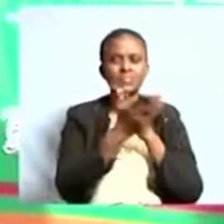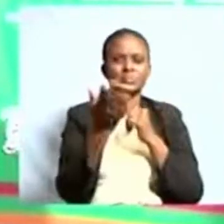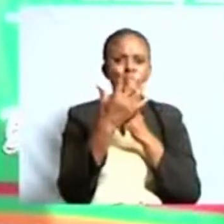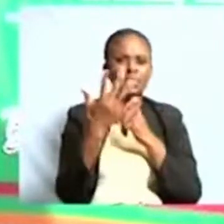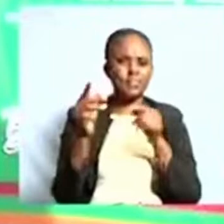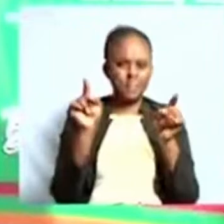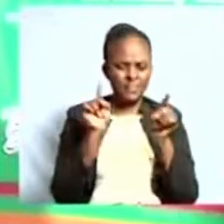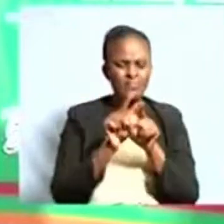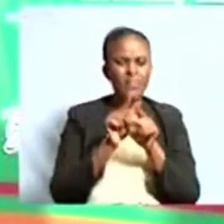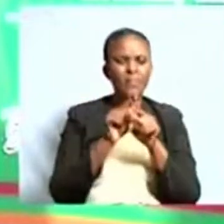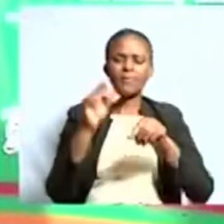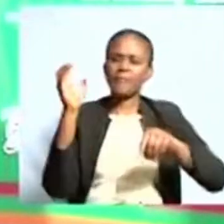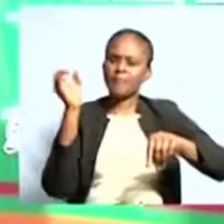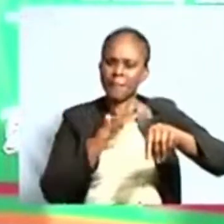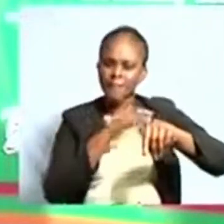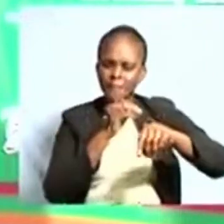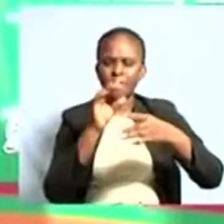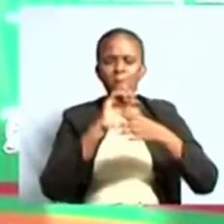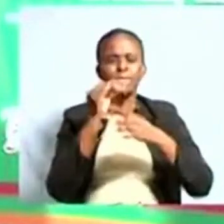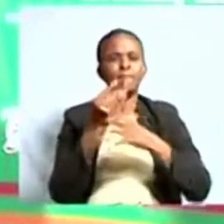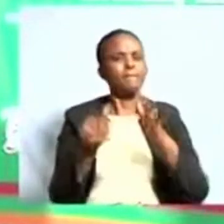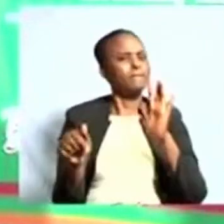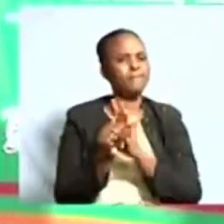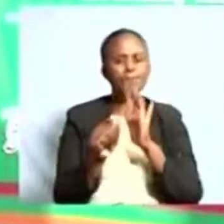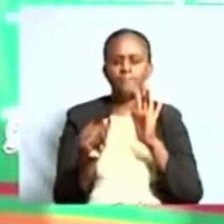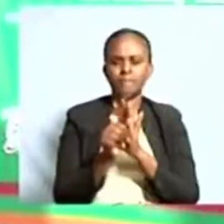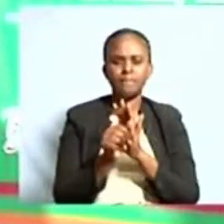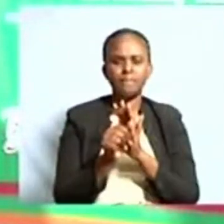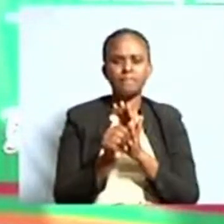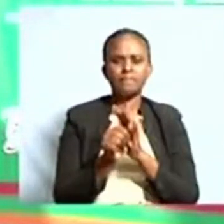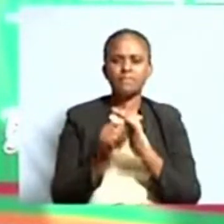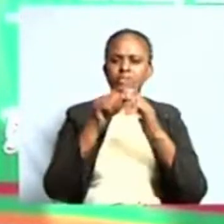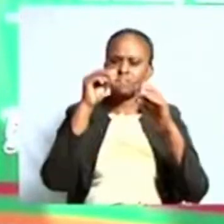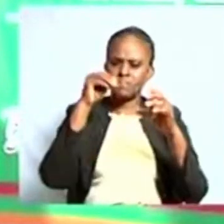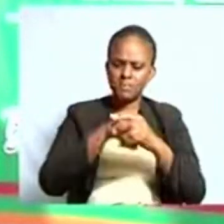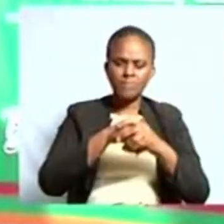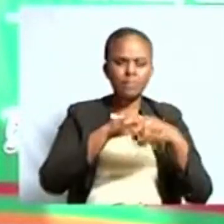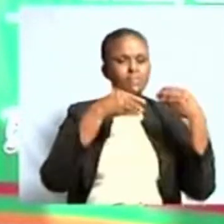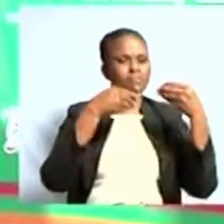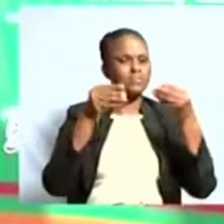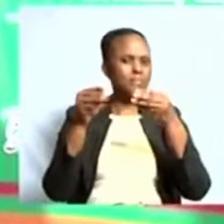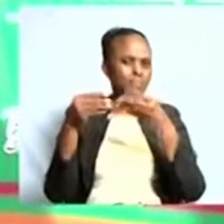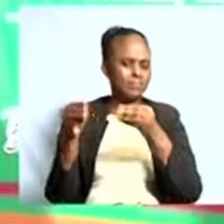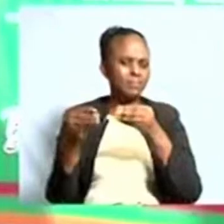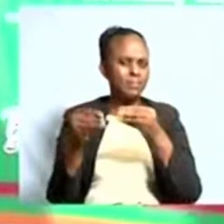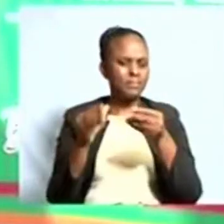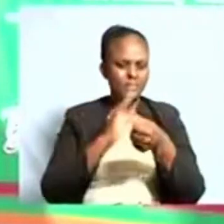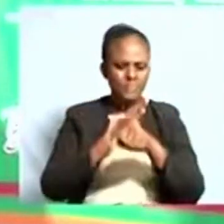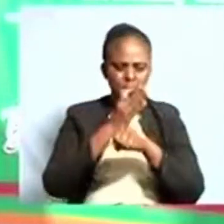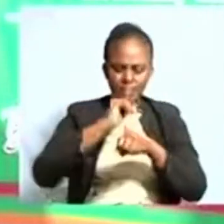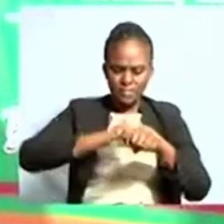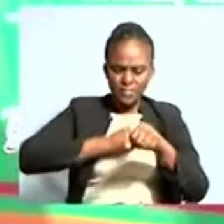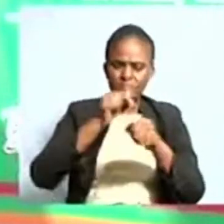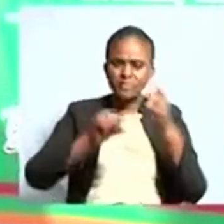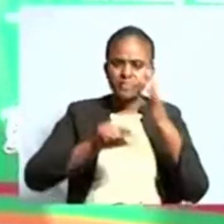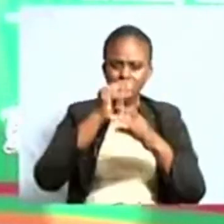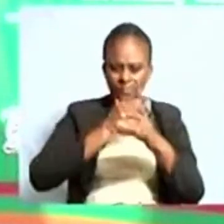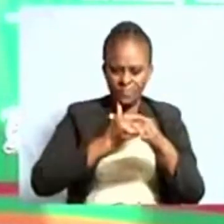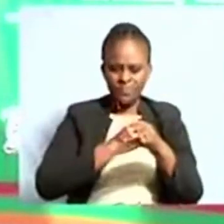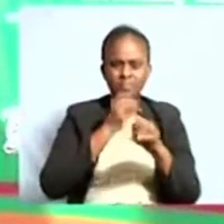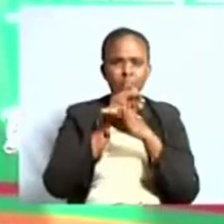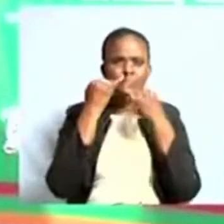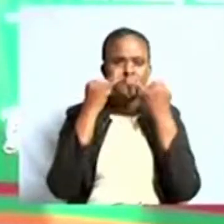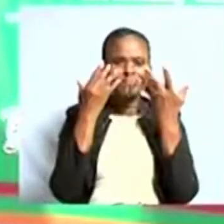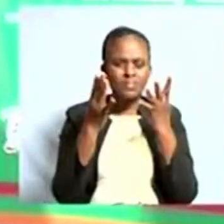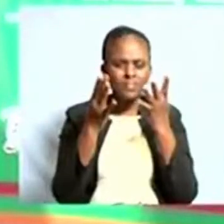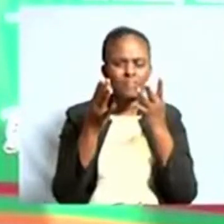are smuggled or concealed and into the markets. And once we find them, like I mentioned, we engage the